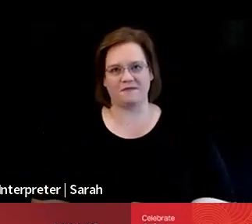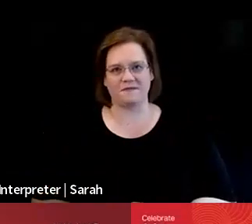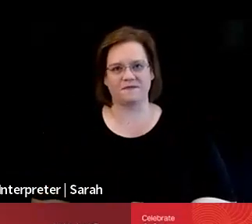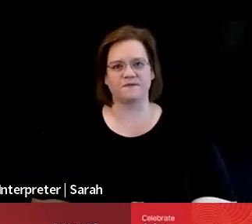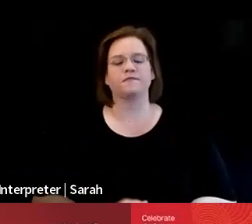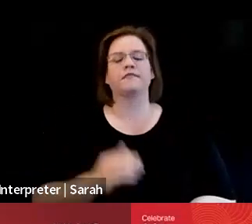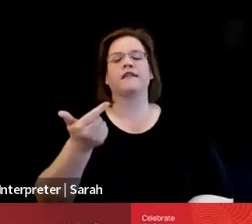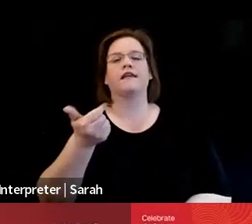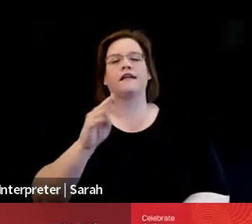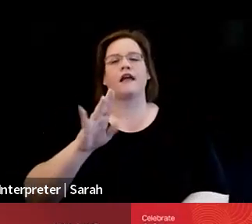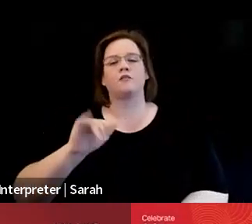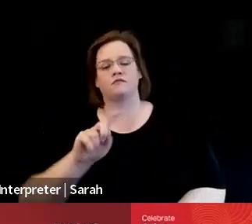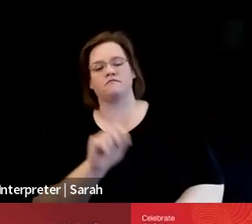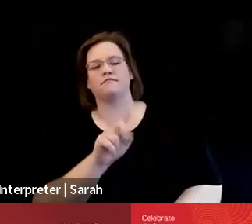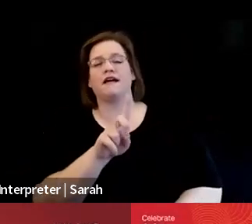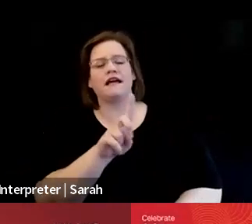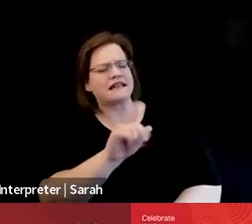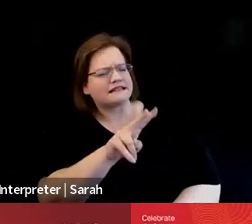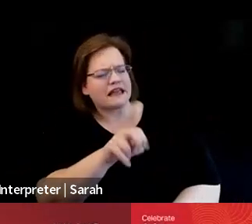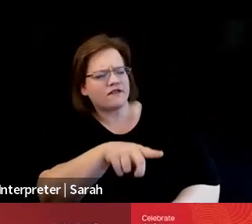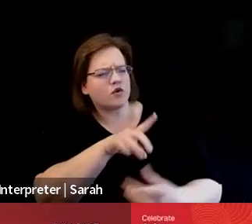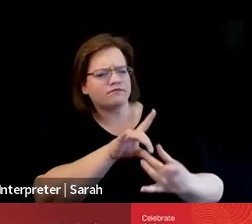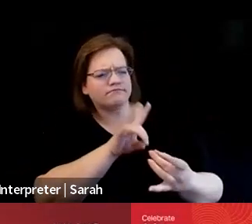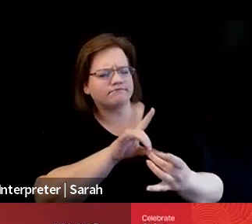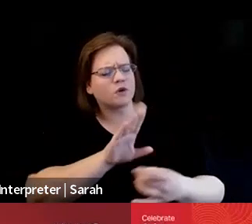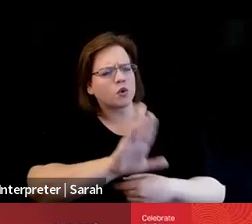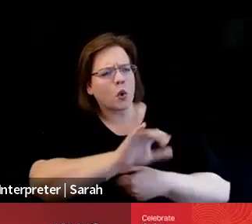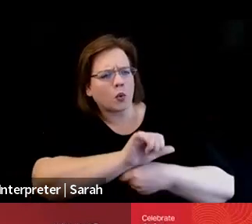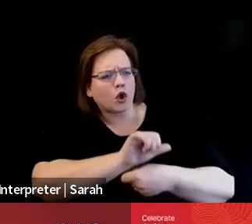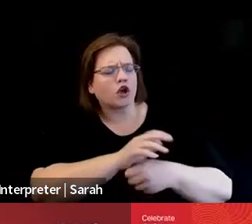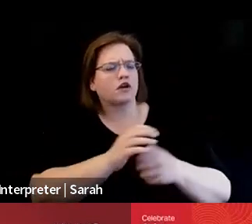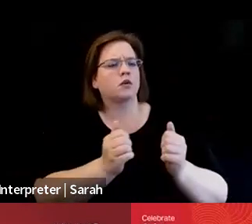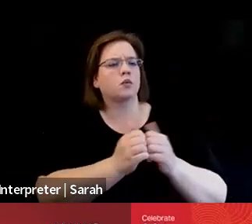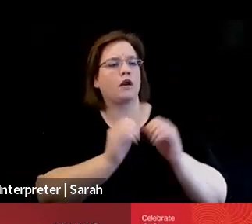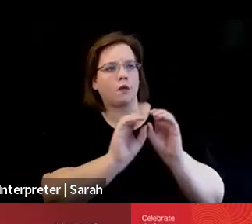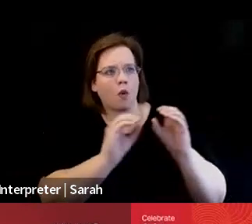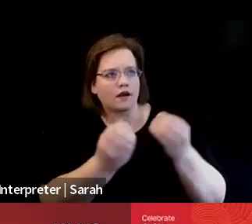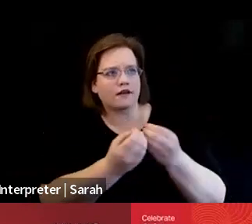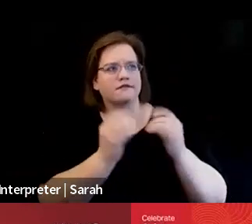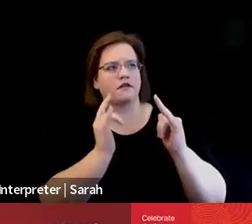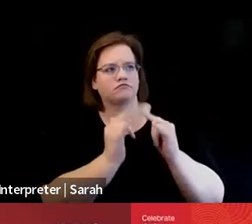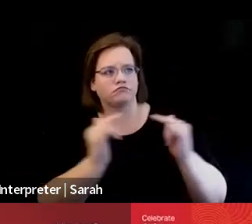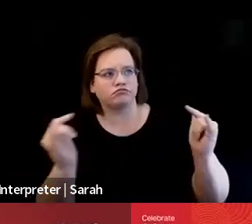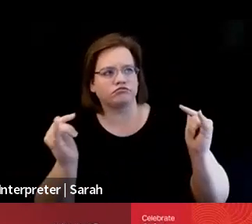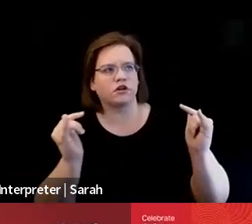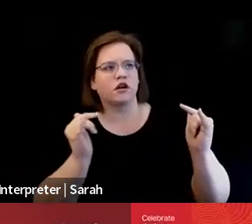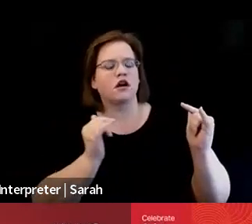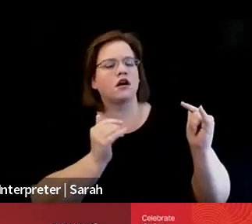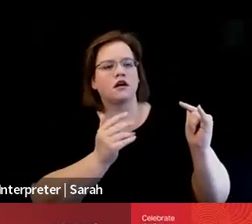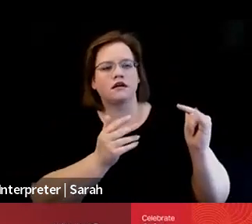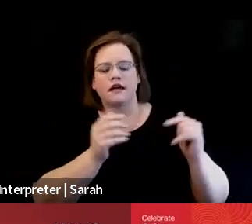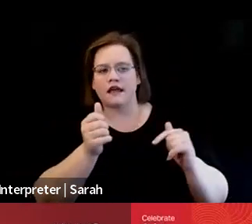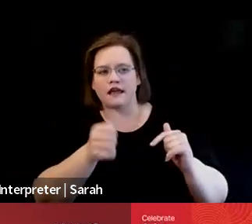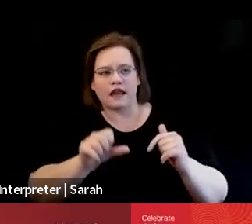So now, Dave, you were mentioning a little bit about your work and working with organizations and everything. Are there any kinds of data